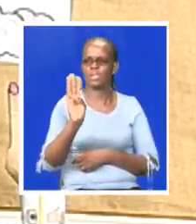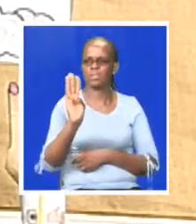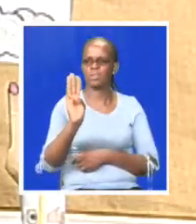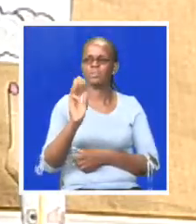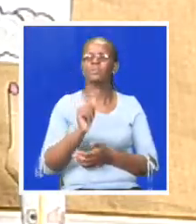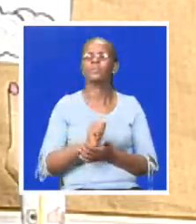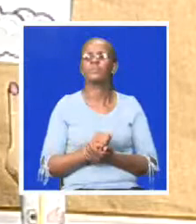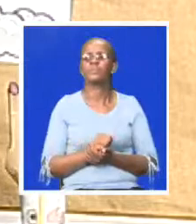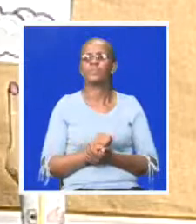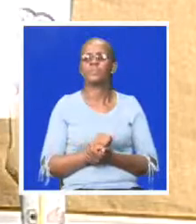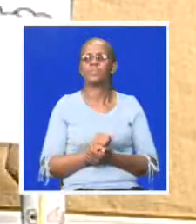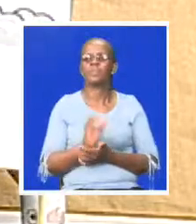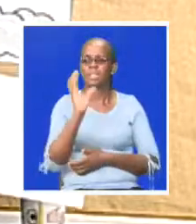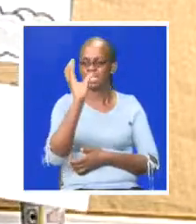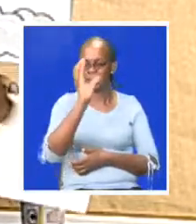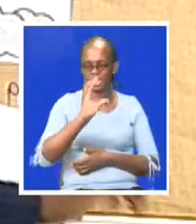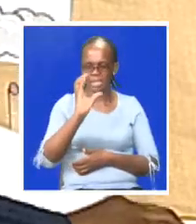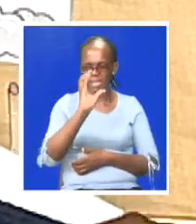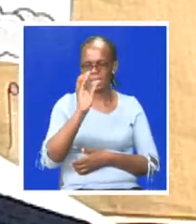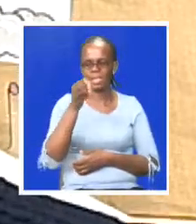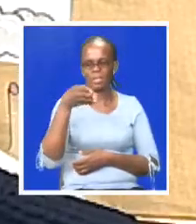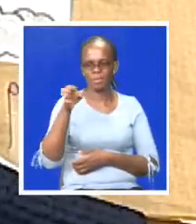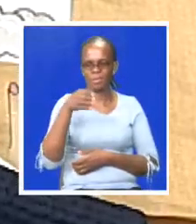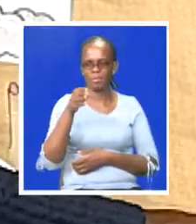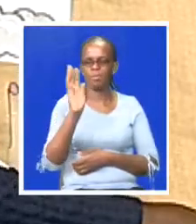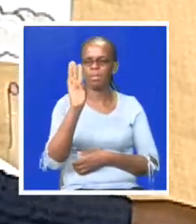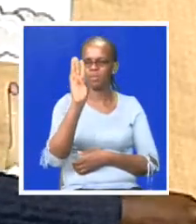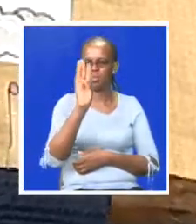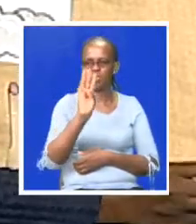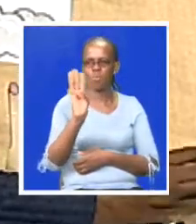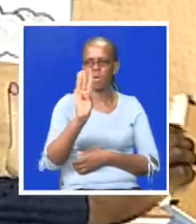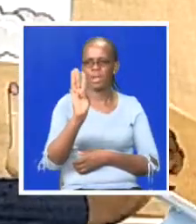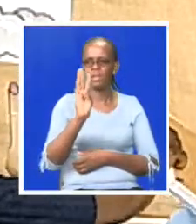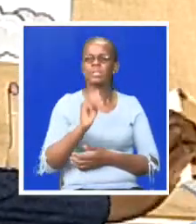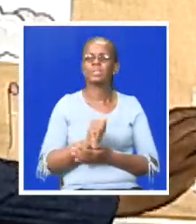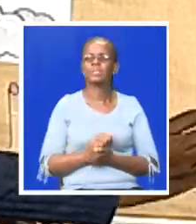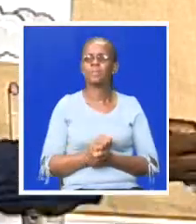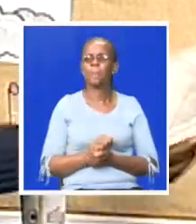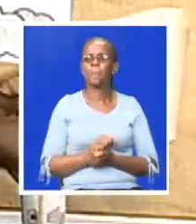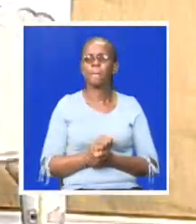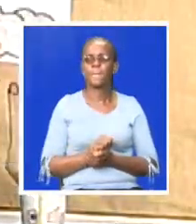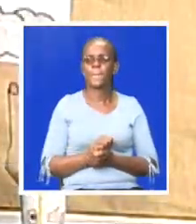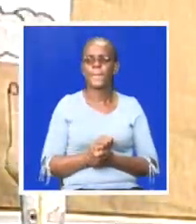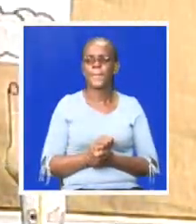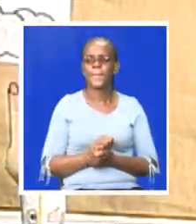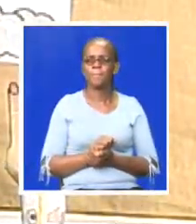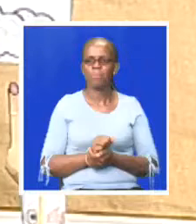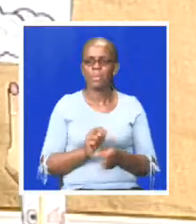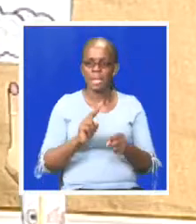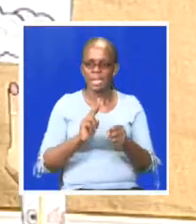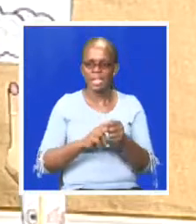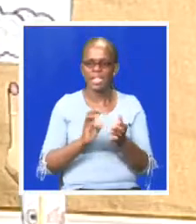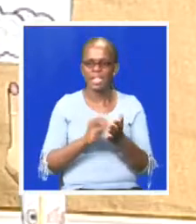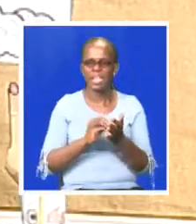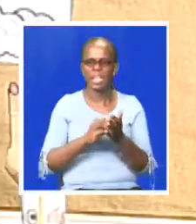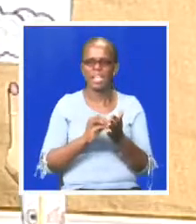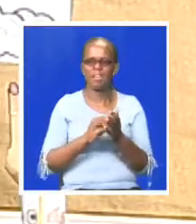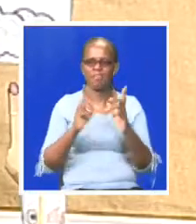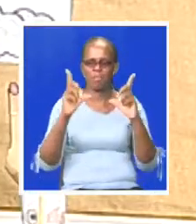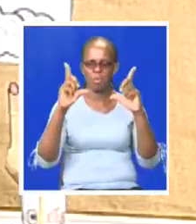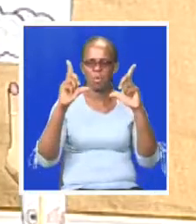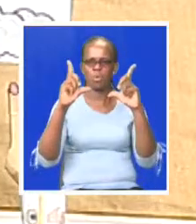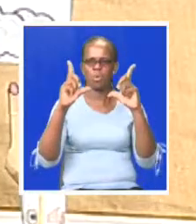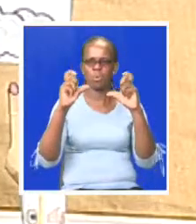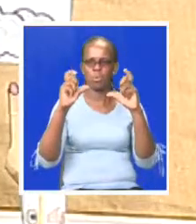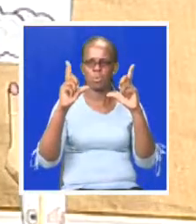paper is white. And here I've got this photo frame. This is a